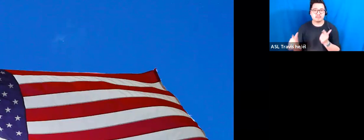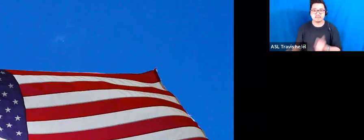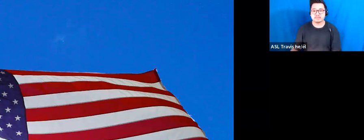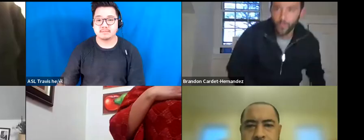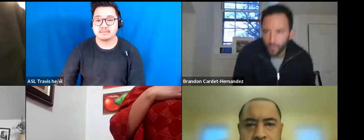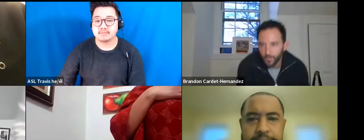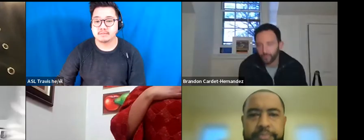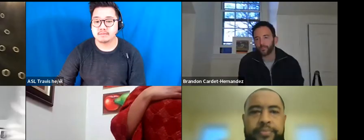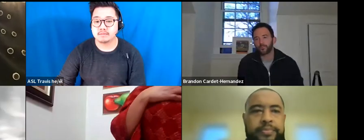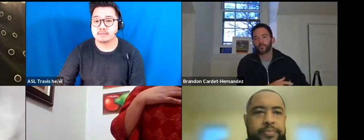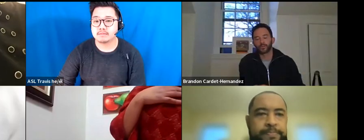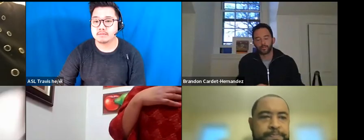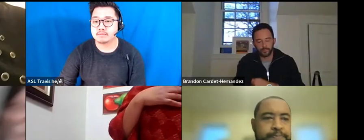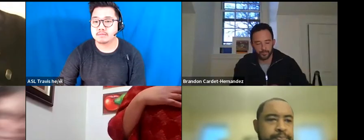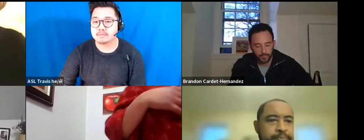all